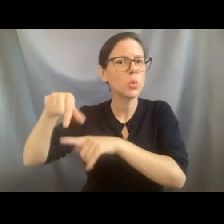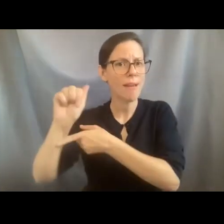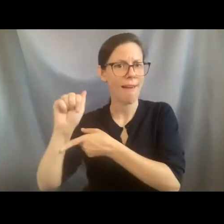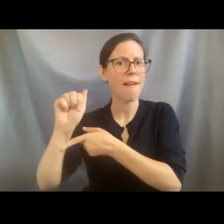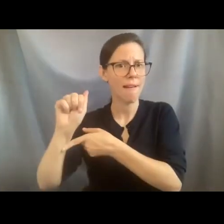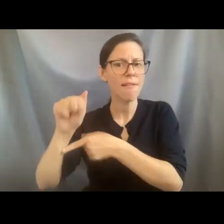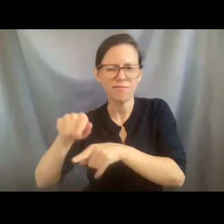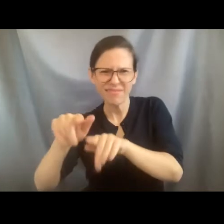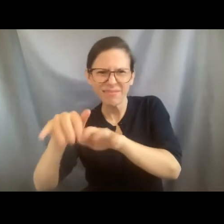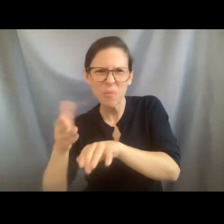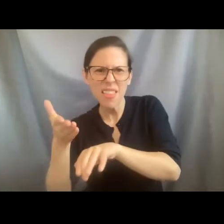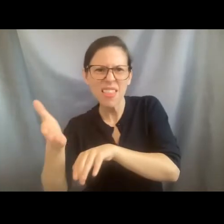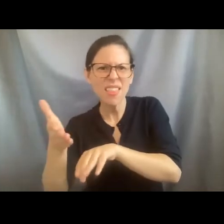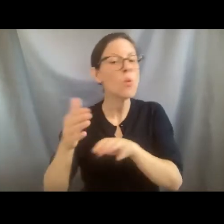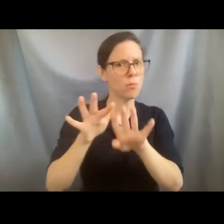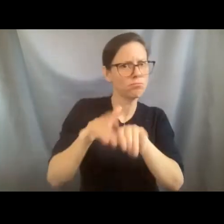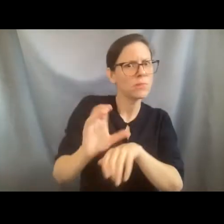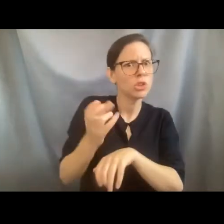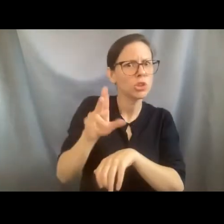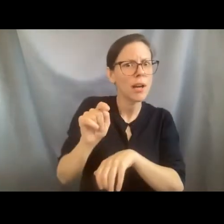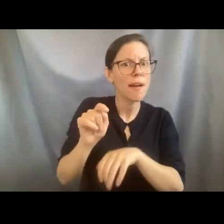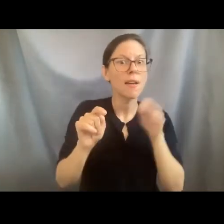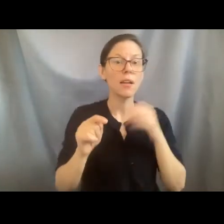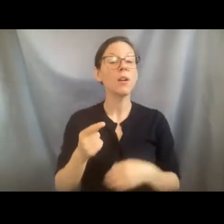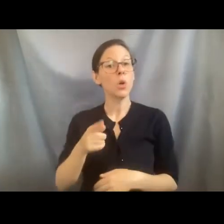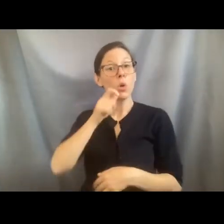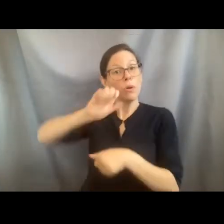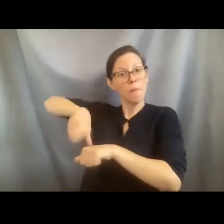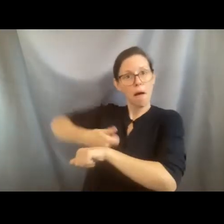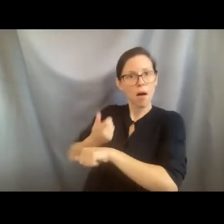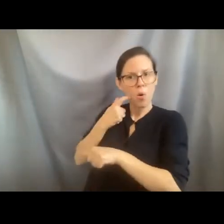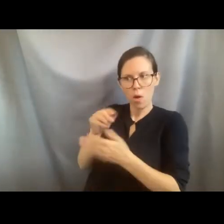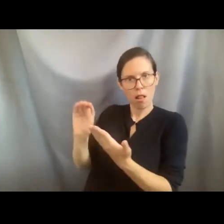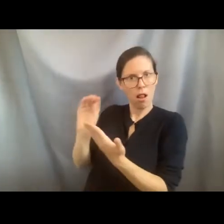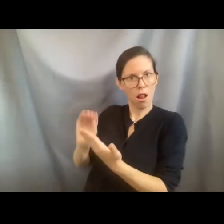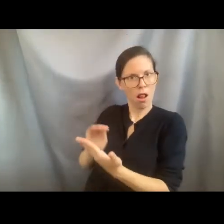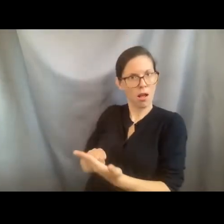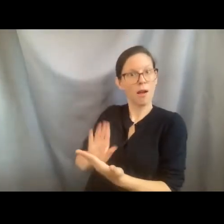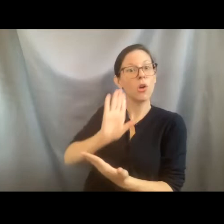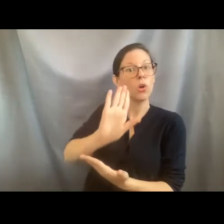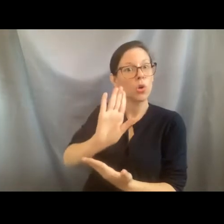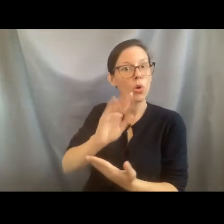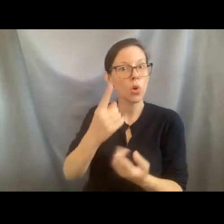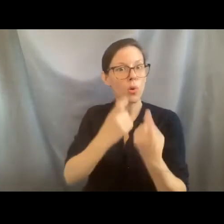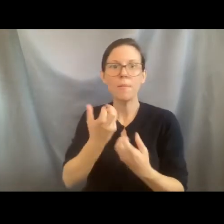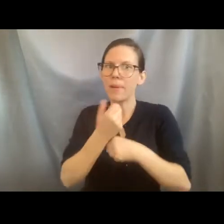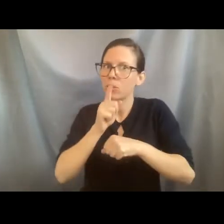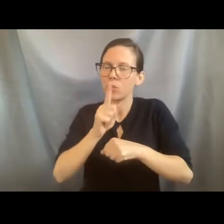up. We will be recording on our back end your questions and do our absolute best to make sure we prioritize answering